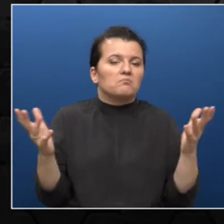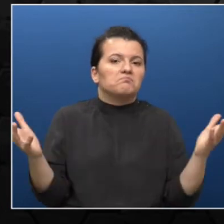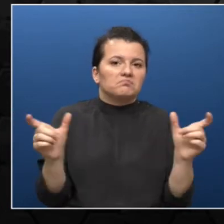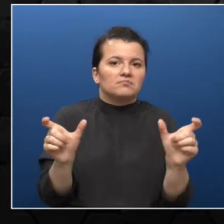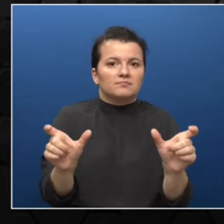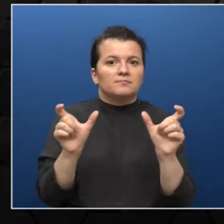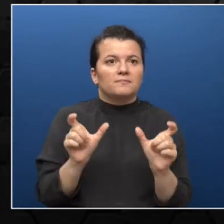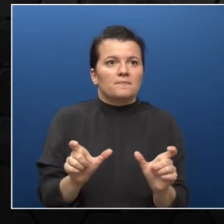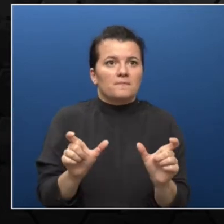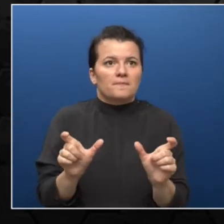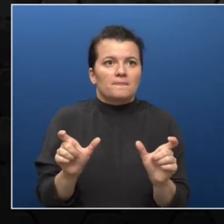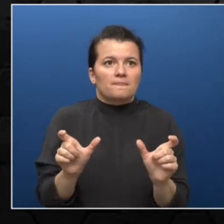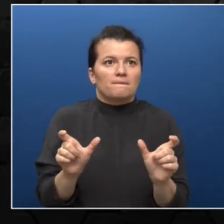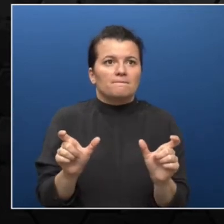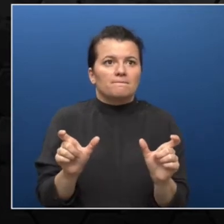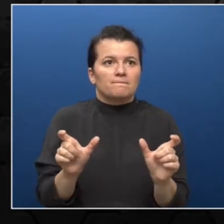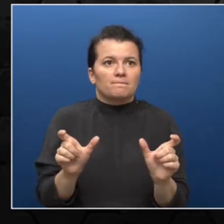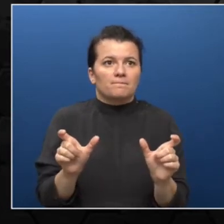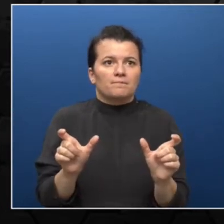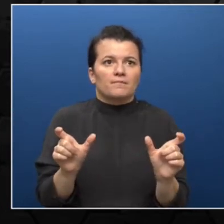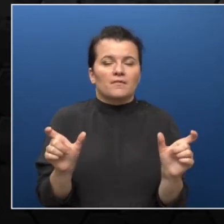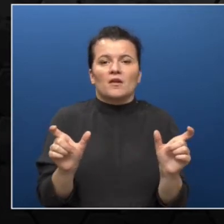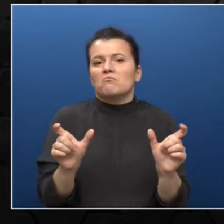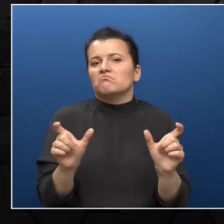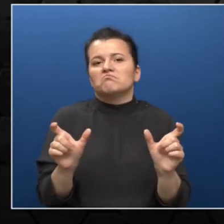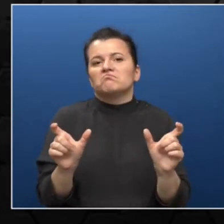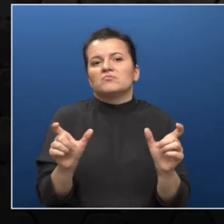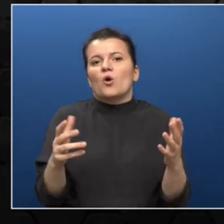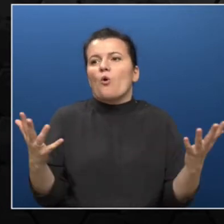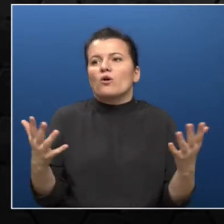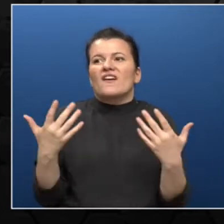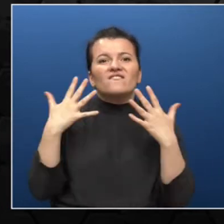that is already known to the web or something